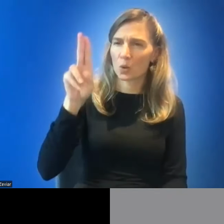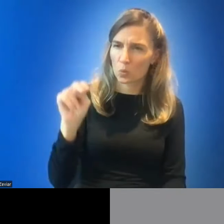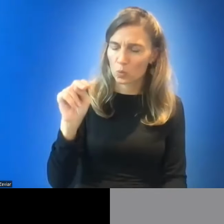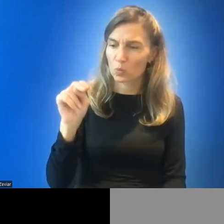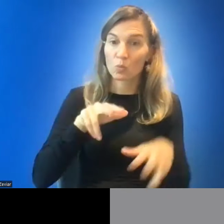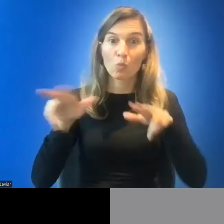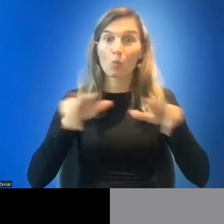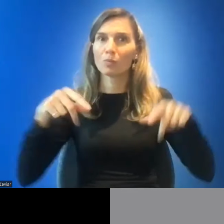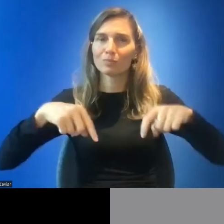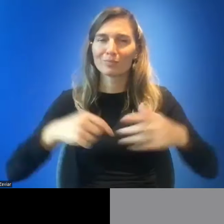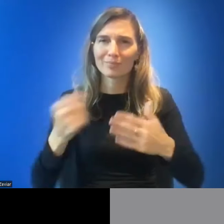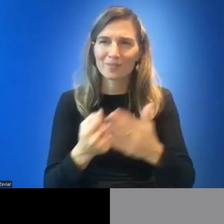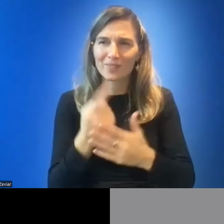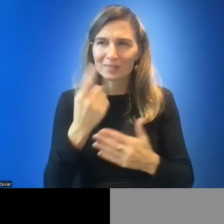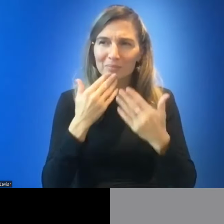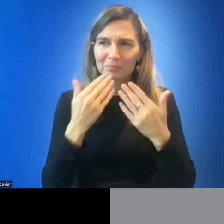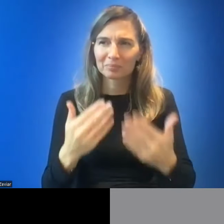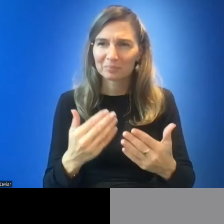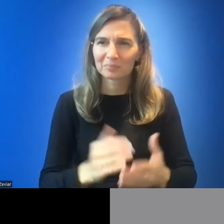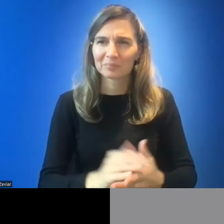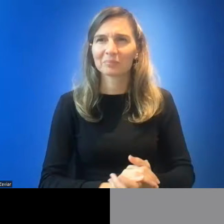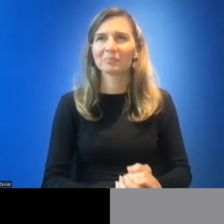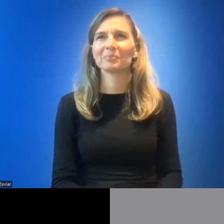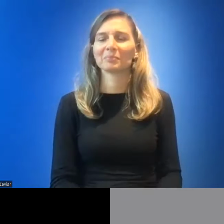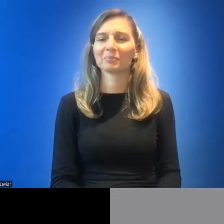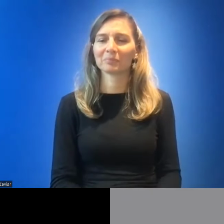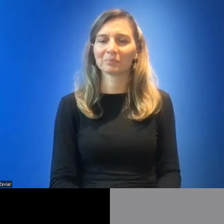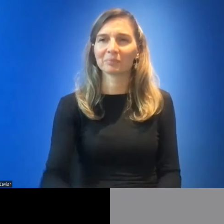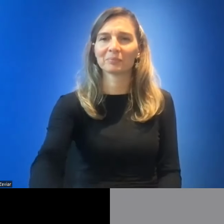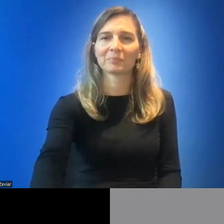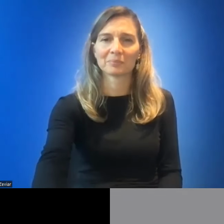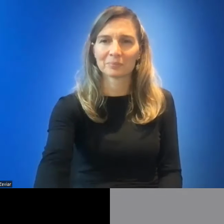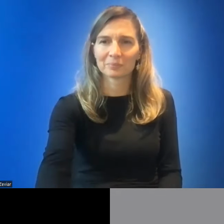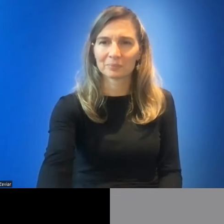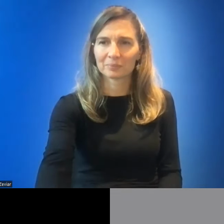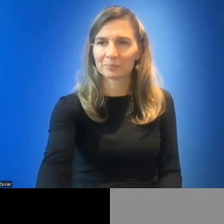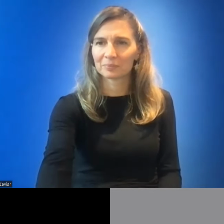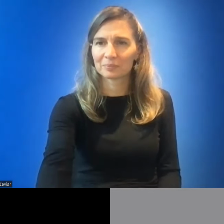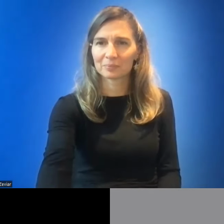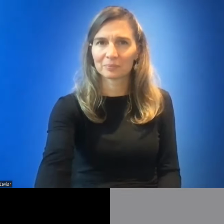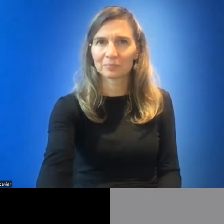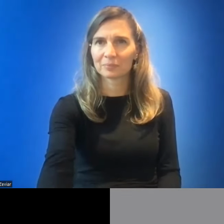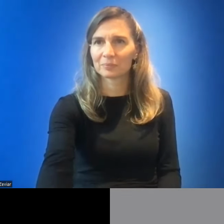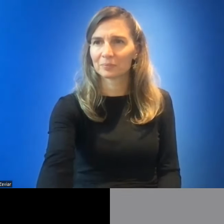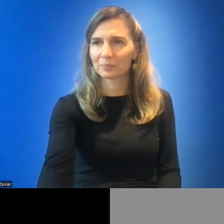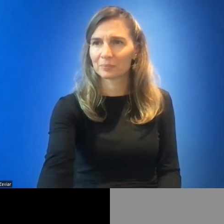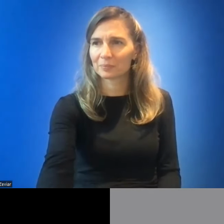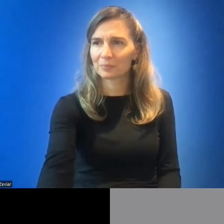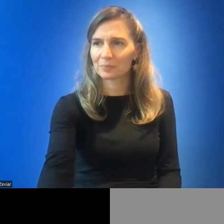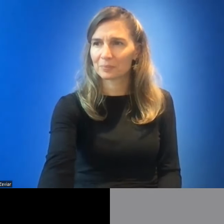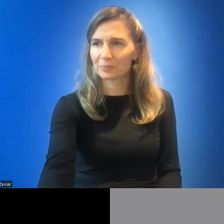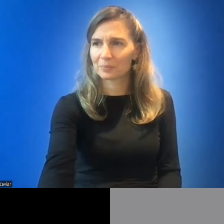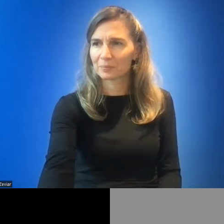this event. Very pleased to be part of it. I work